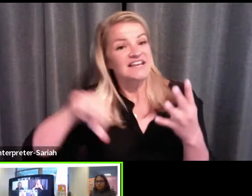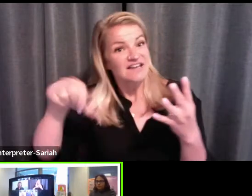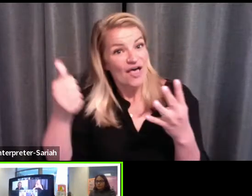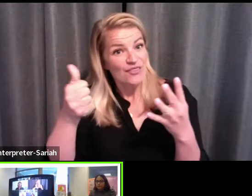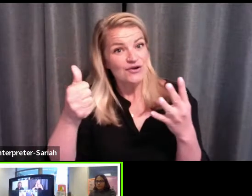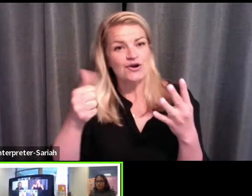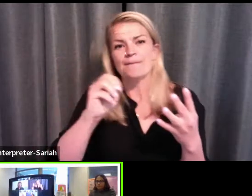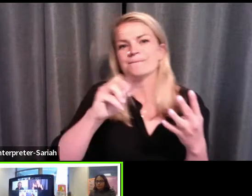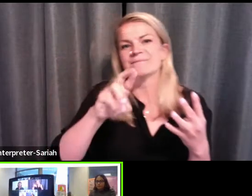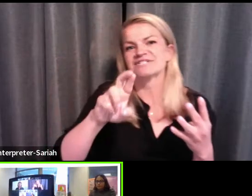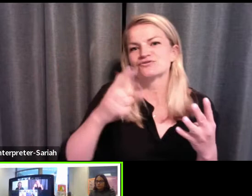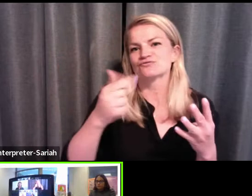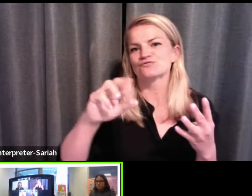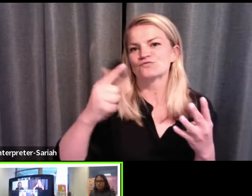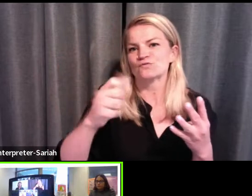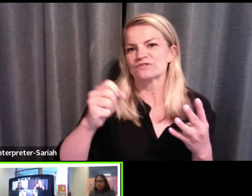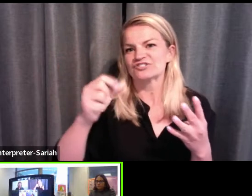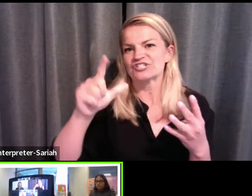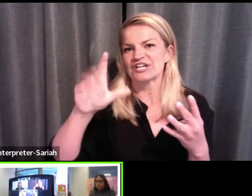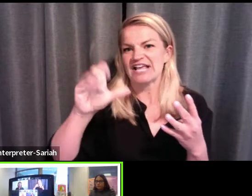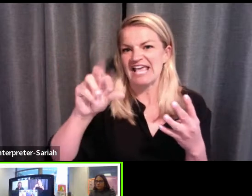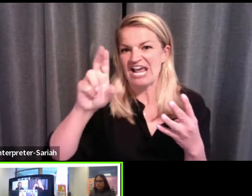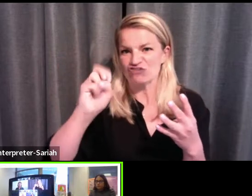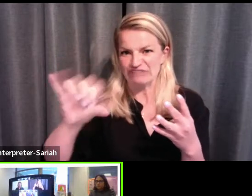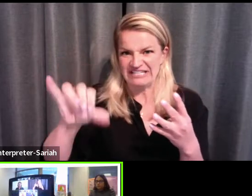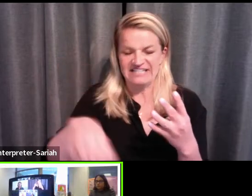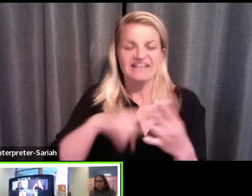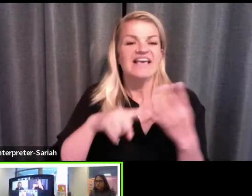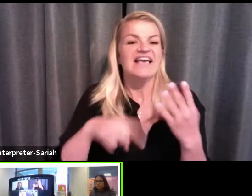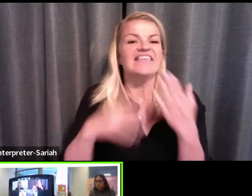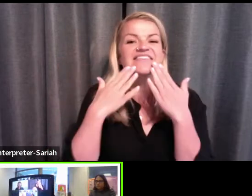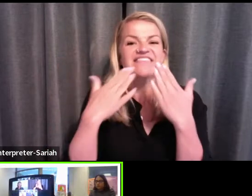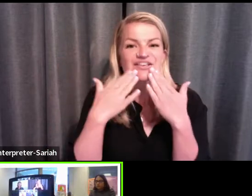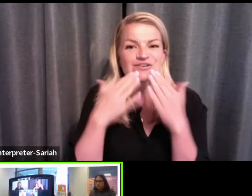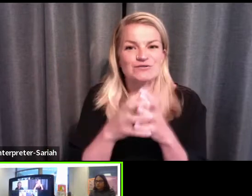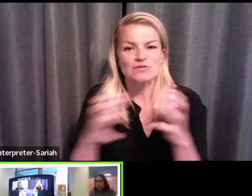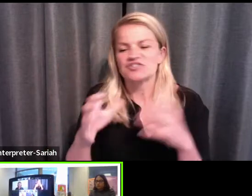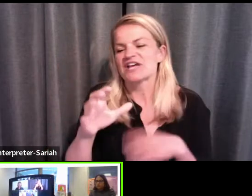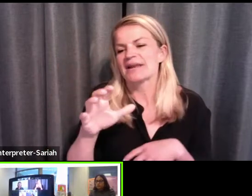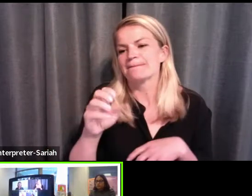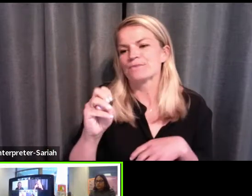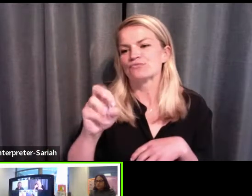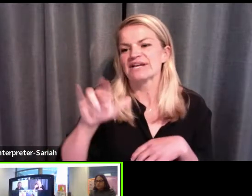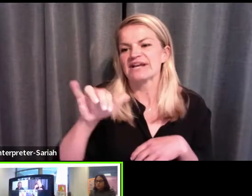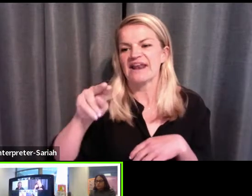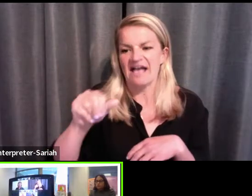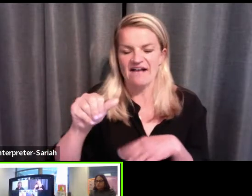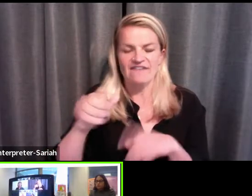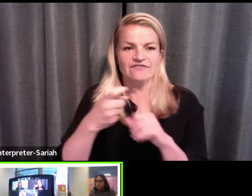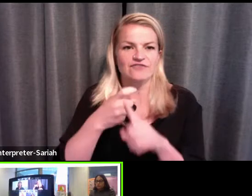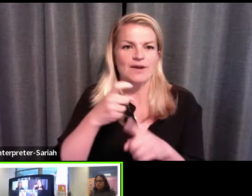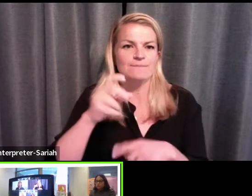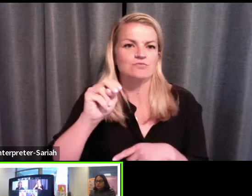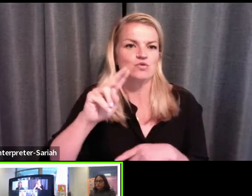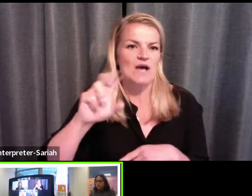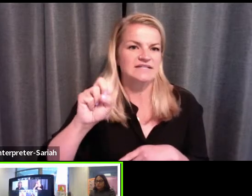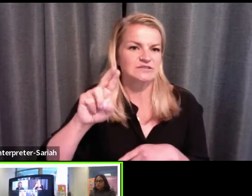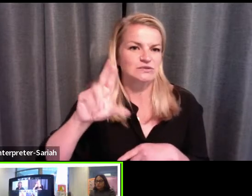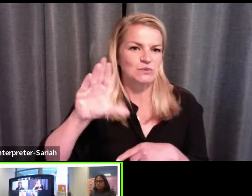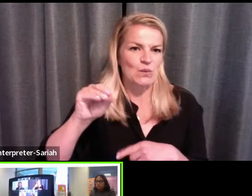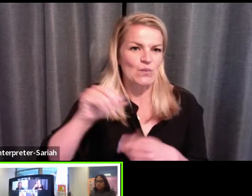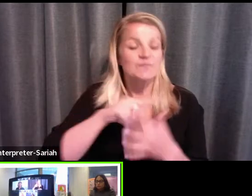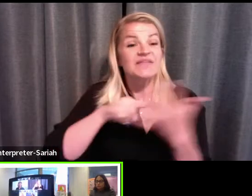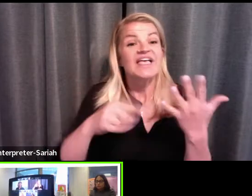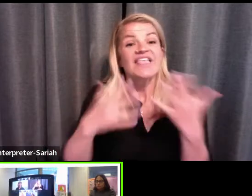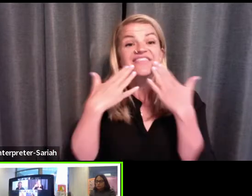Mr. George Skerry, and Al-Amin Yusuf from UNESCO. We would like to thank